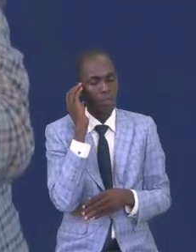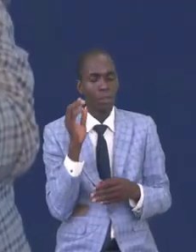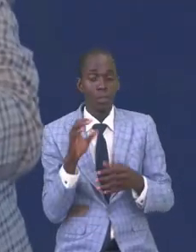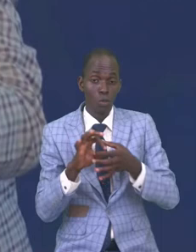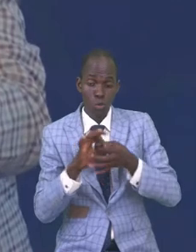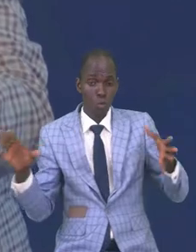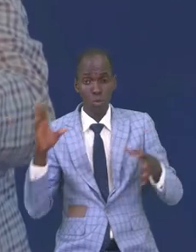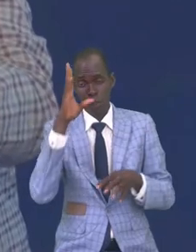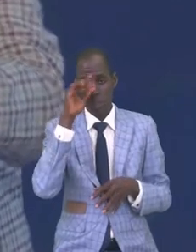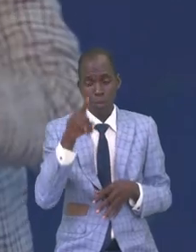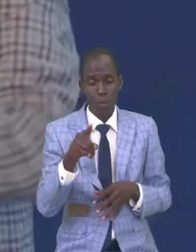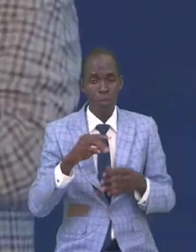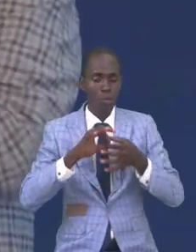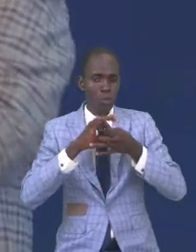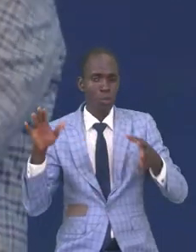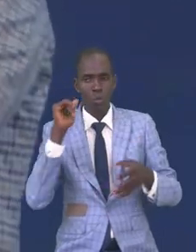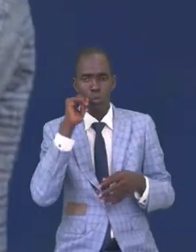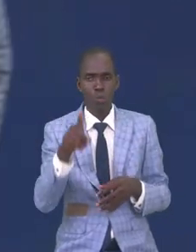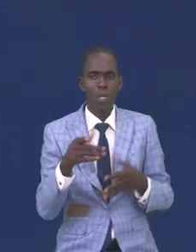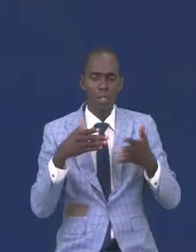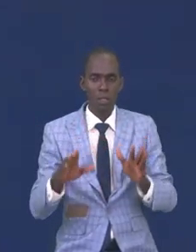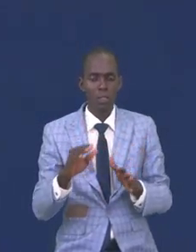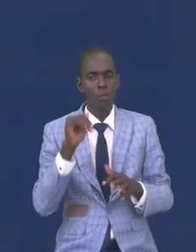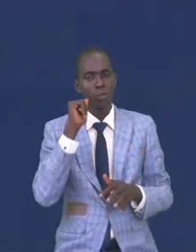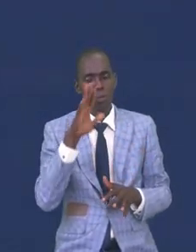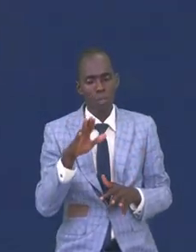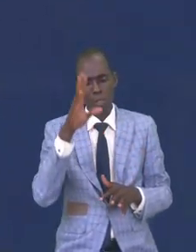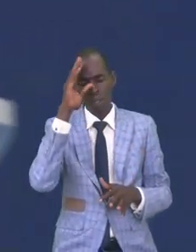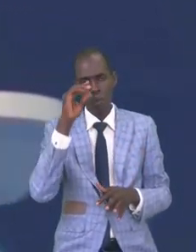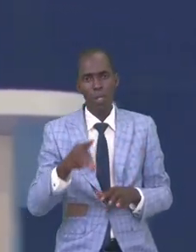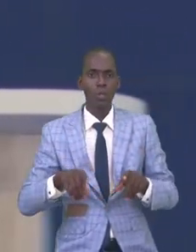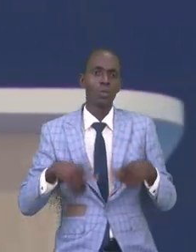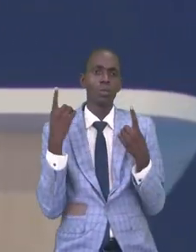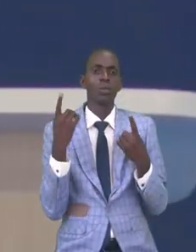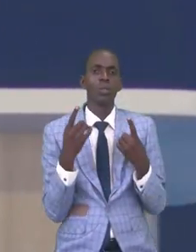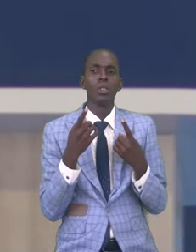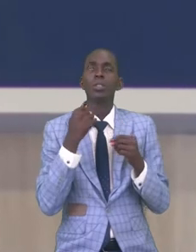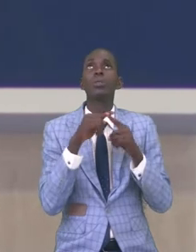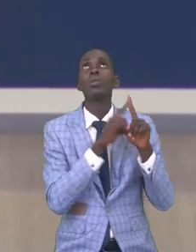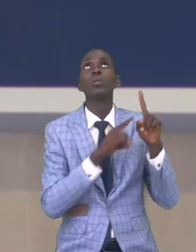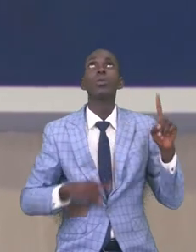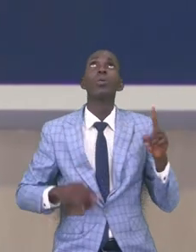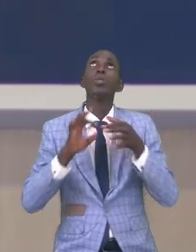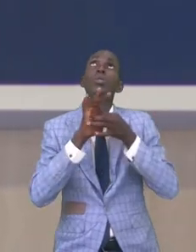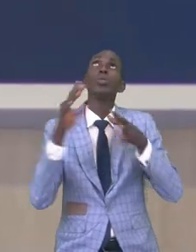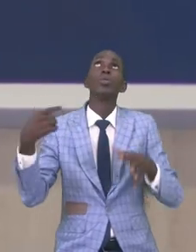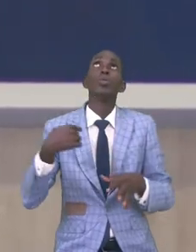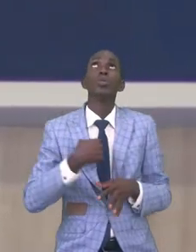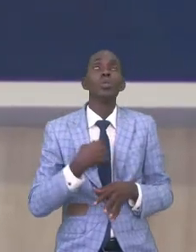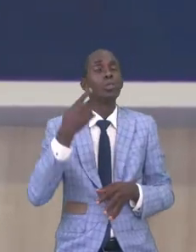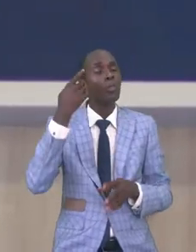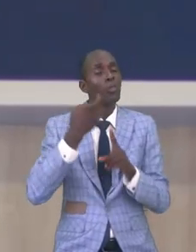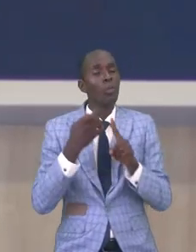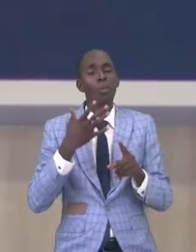her. Let him go. Tell the Lord, loose me from my